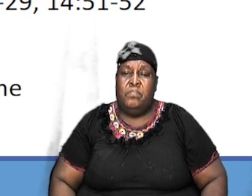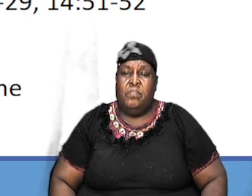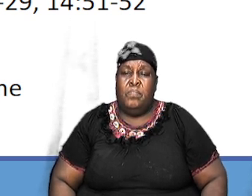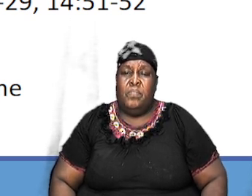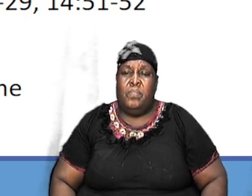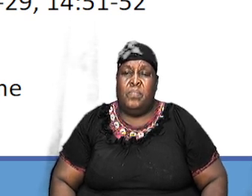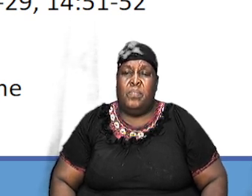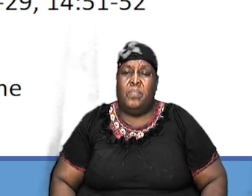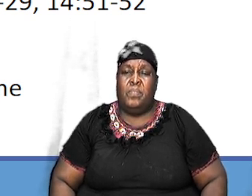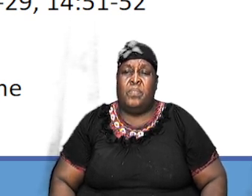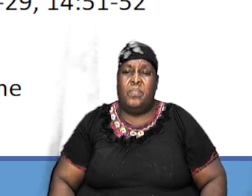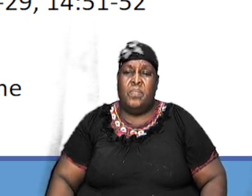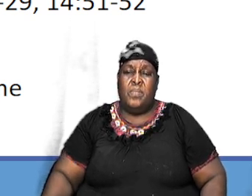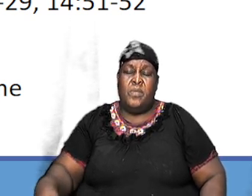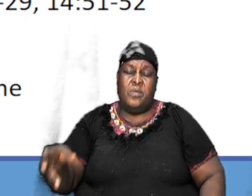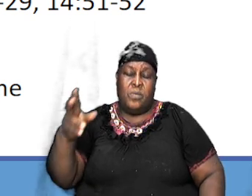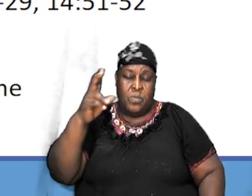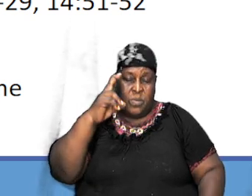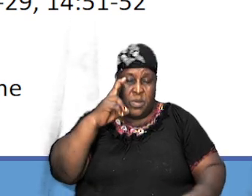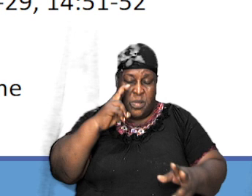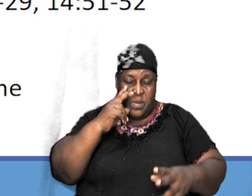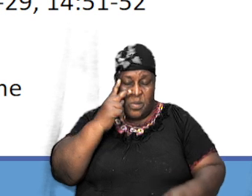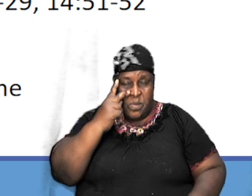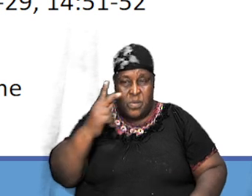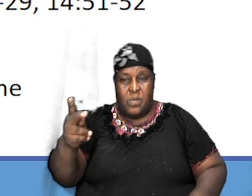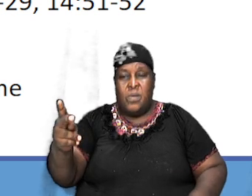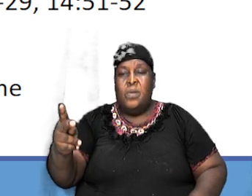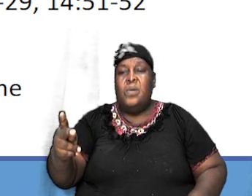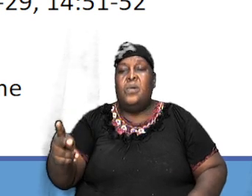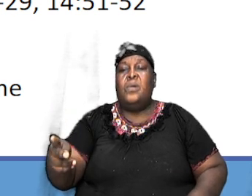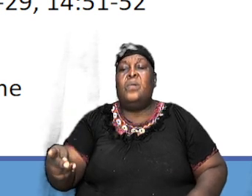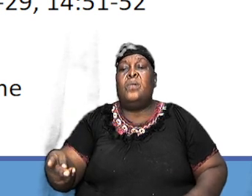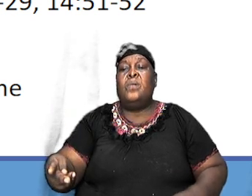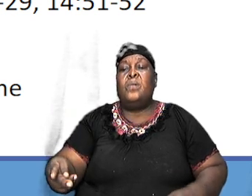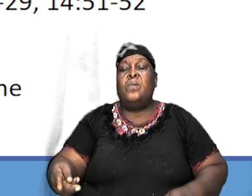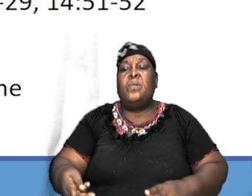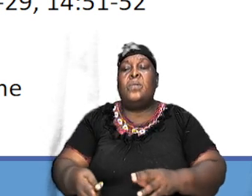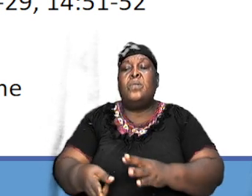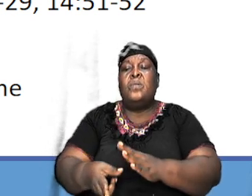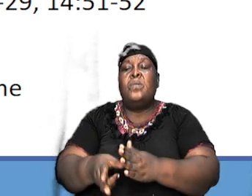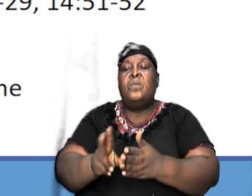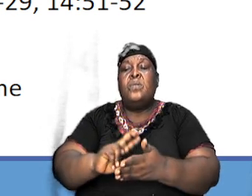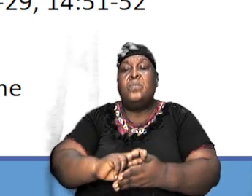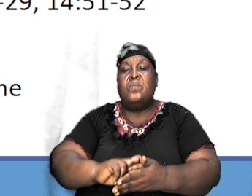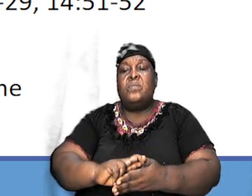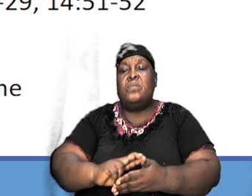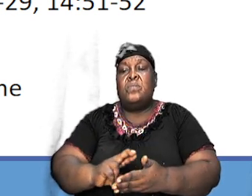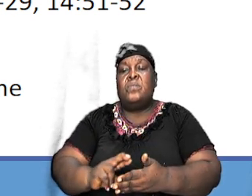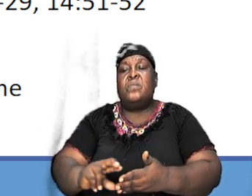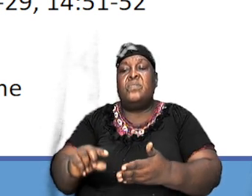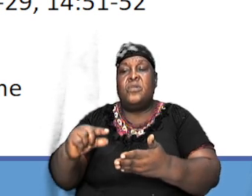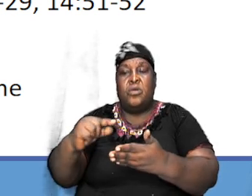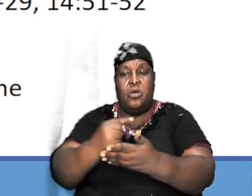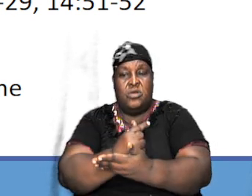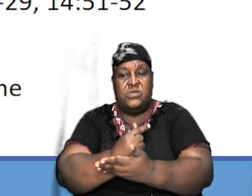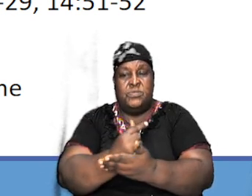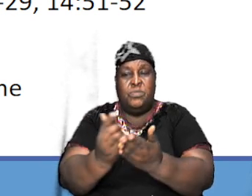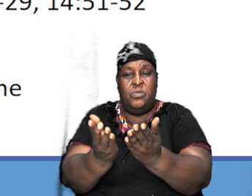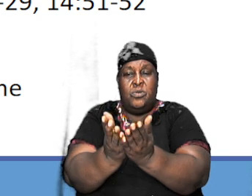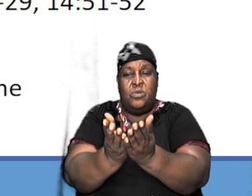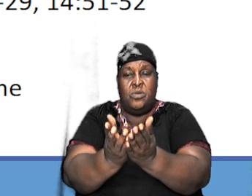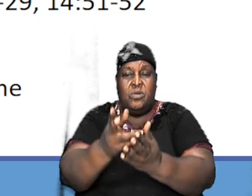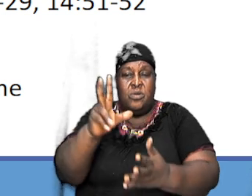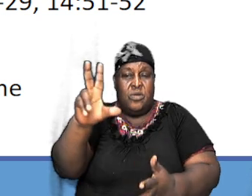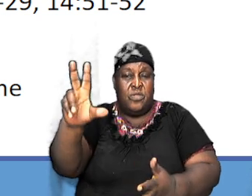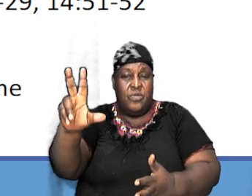So as I said before, we are looking at doing an overview of the gospel books. The first three books are